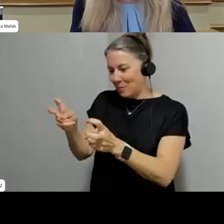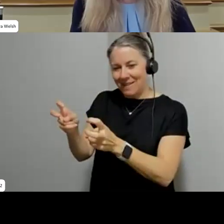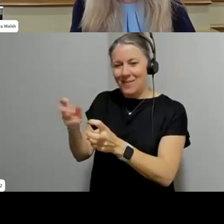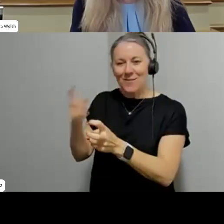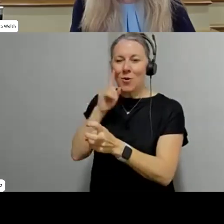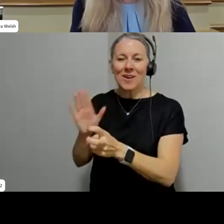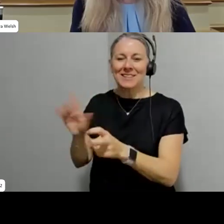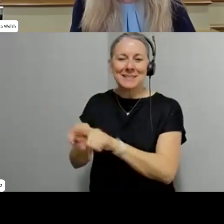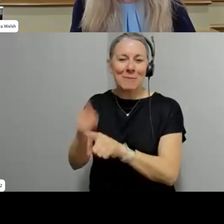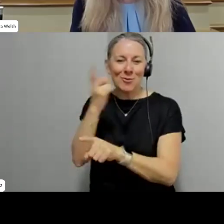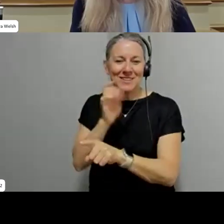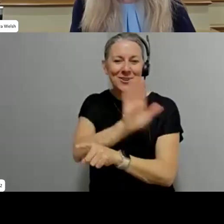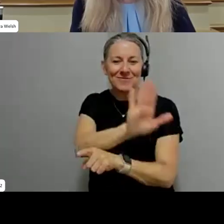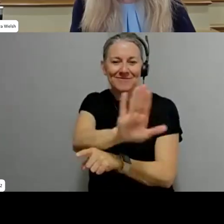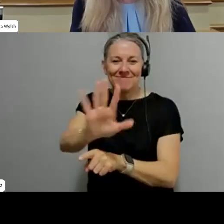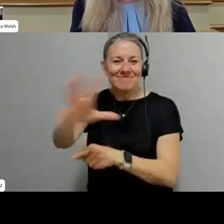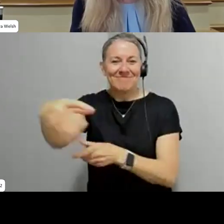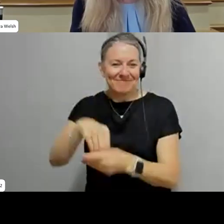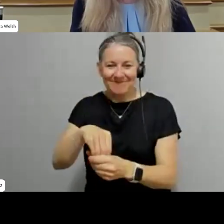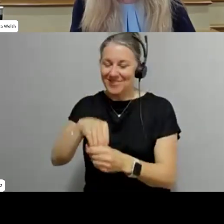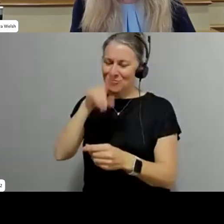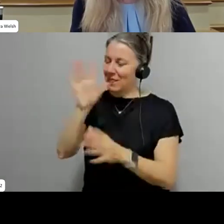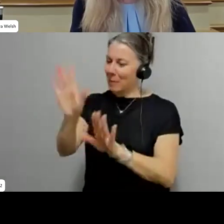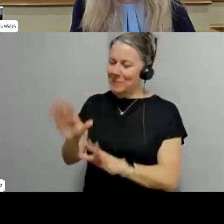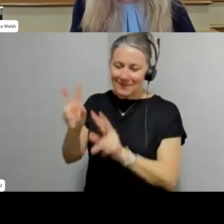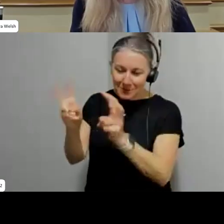because it's an amazing topic, and there's a lot of work to be done.